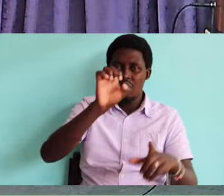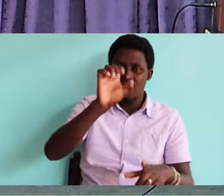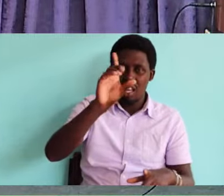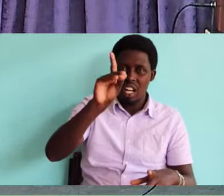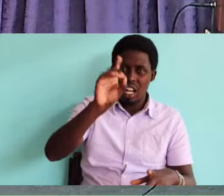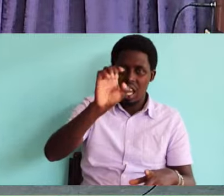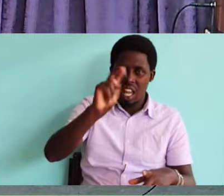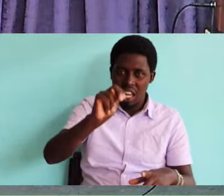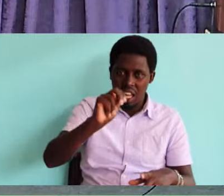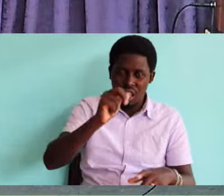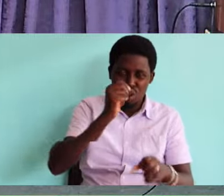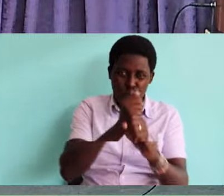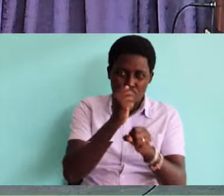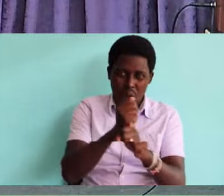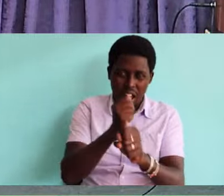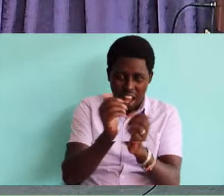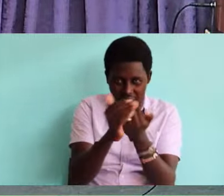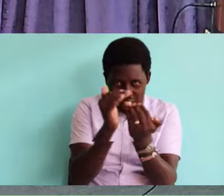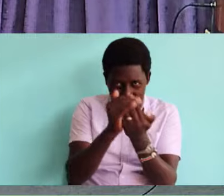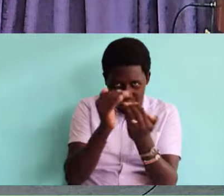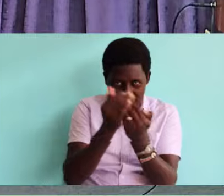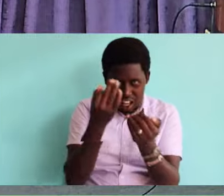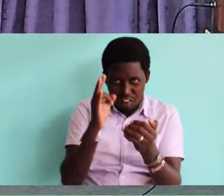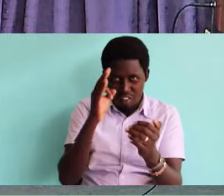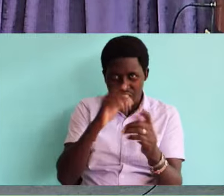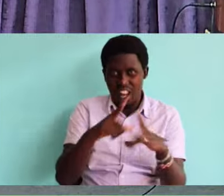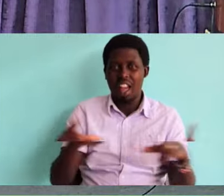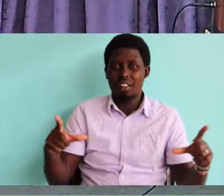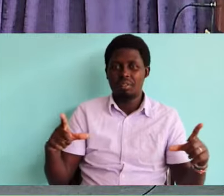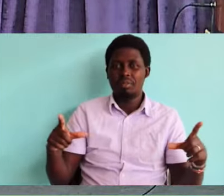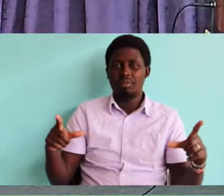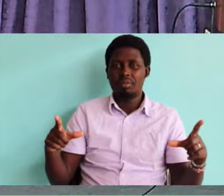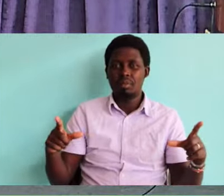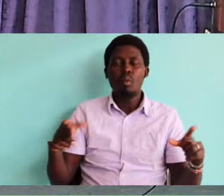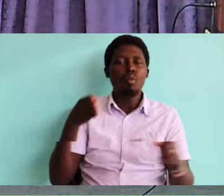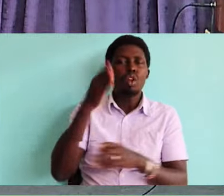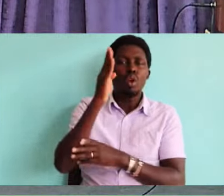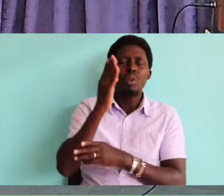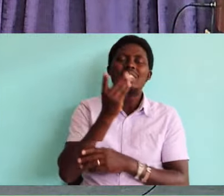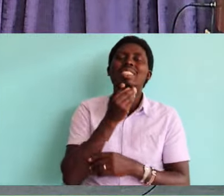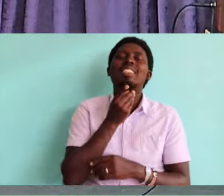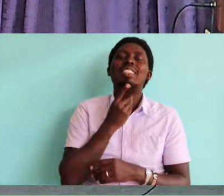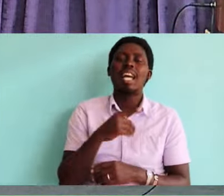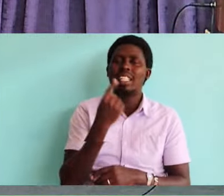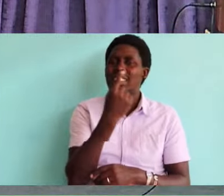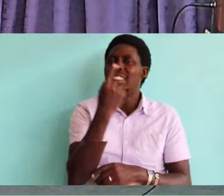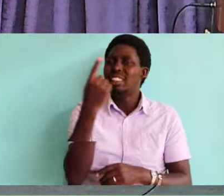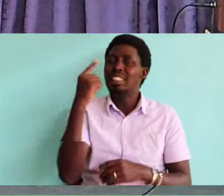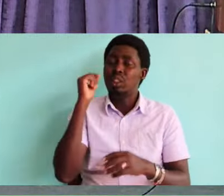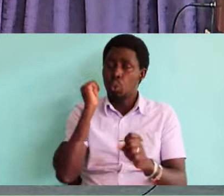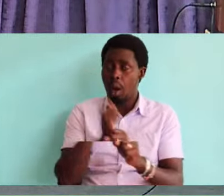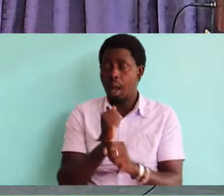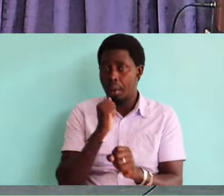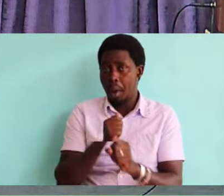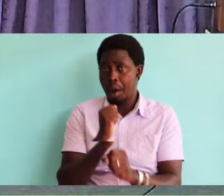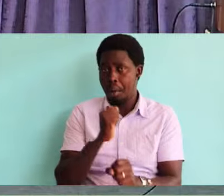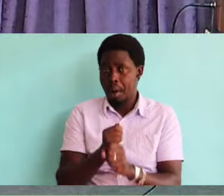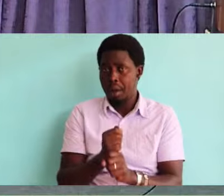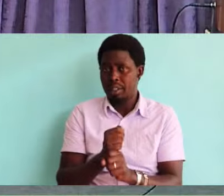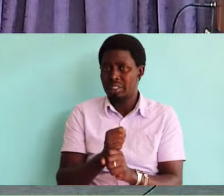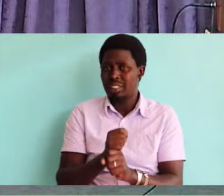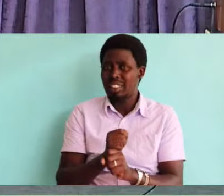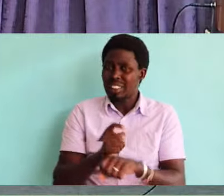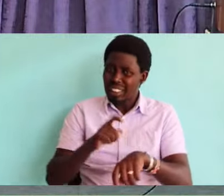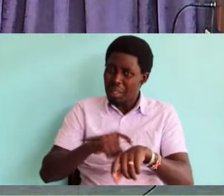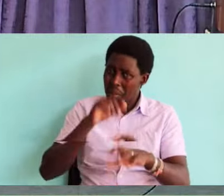take care of it. So God desires that all of us work. That time,